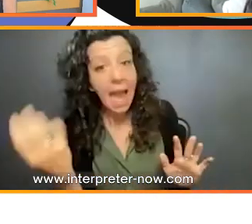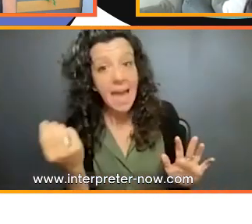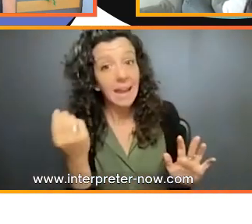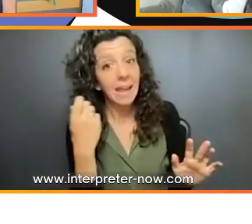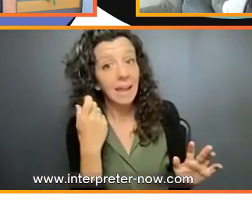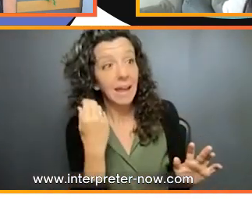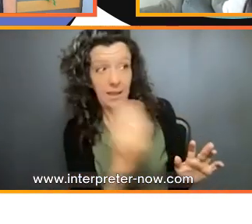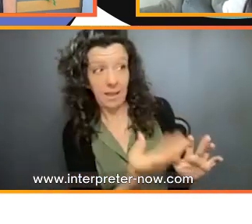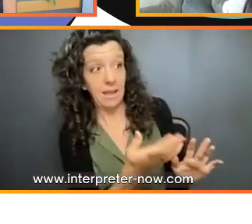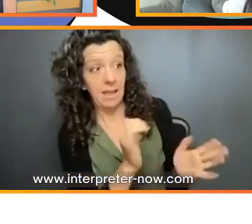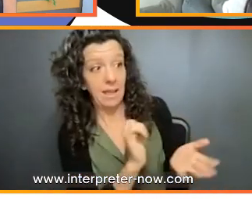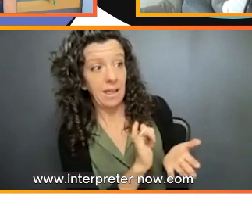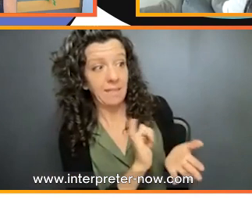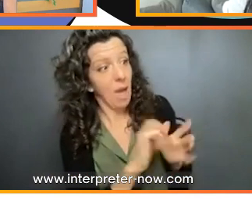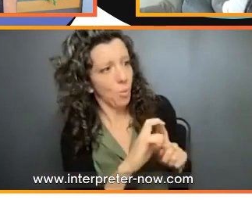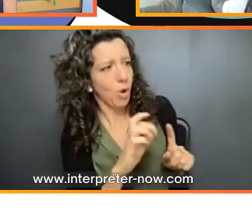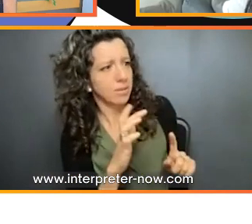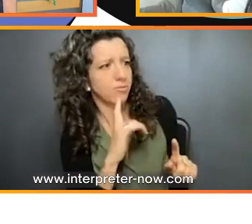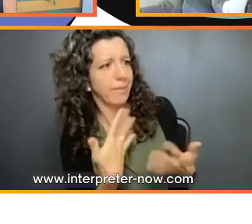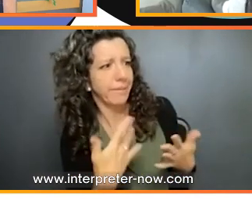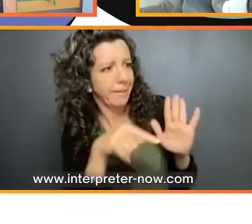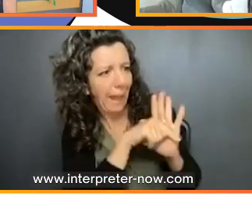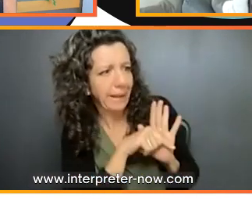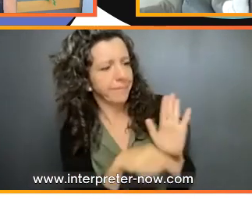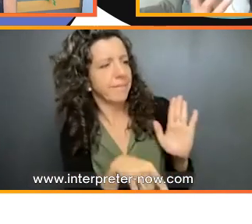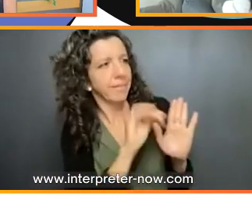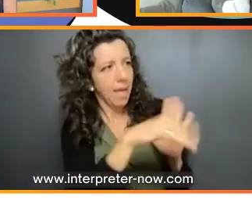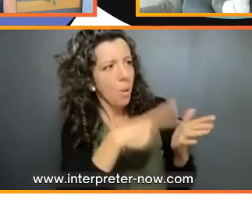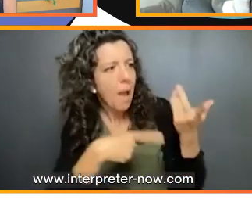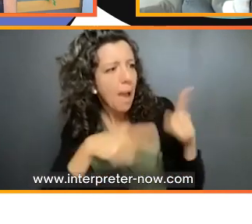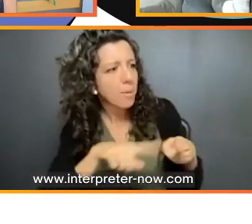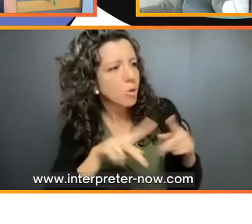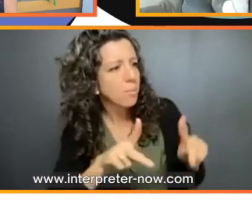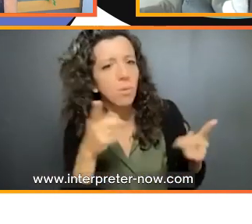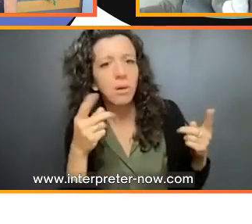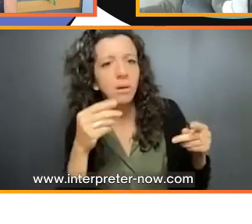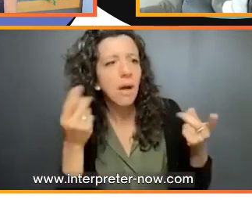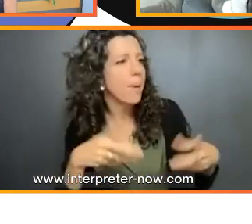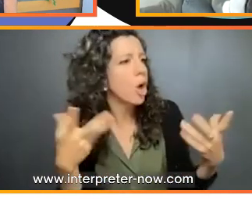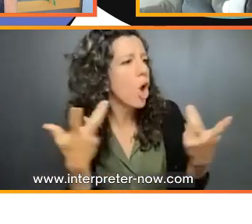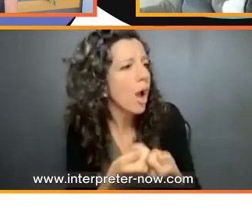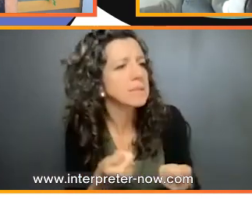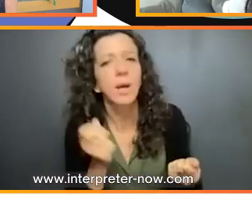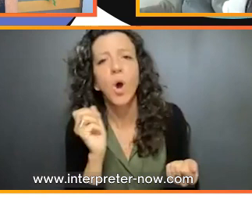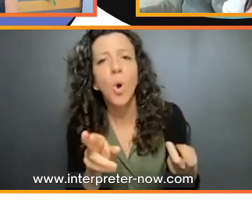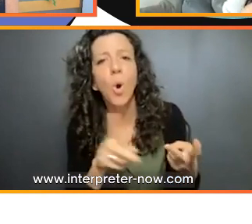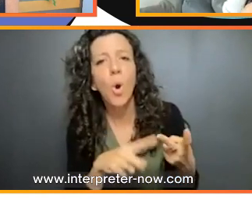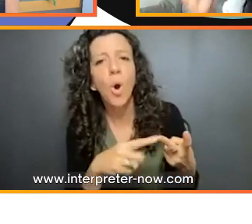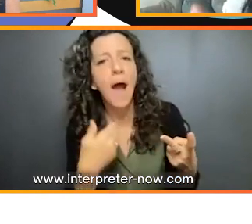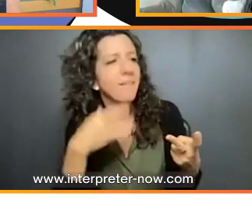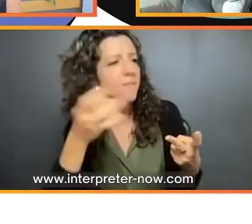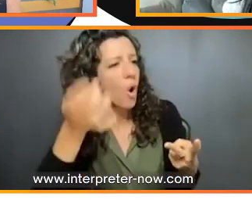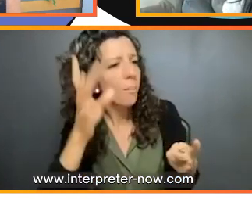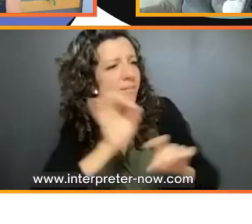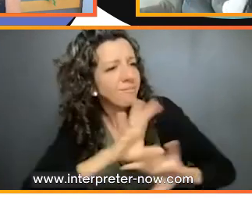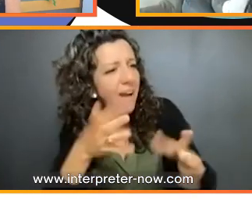violent things happen or are attacked by a bear in a forest. That's not what happened to me. And now what I can tell you